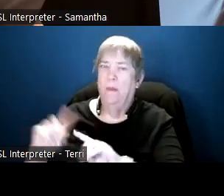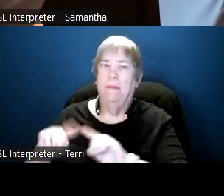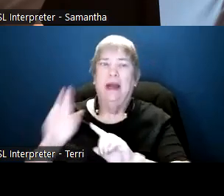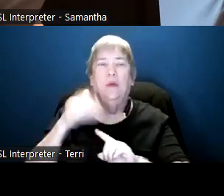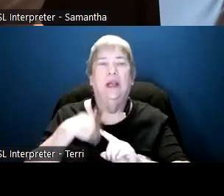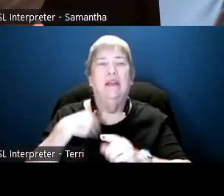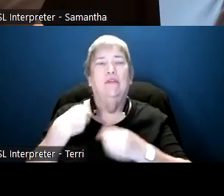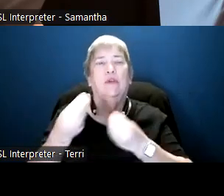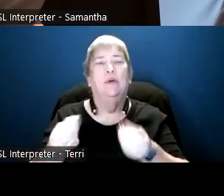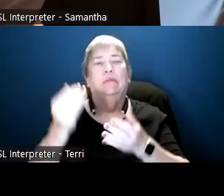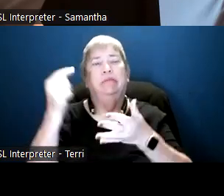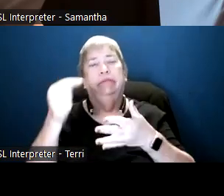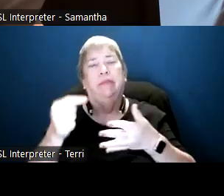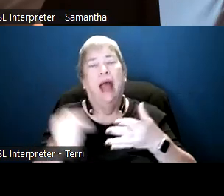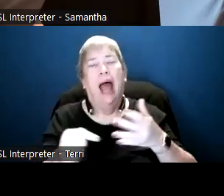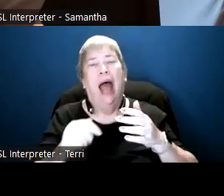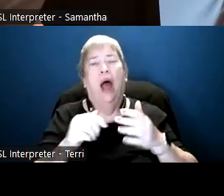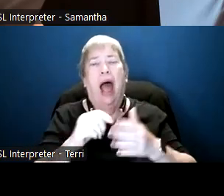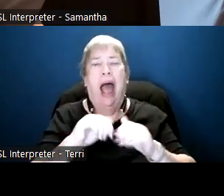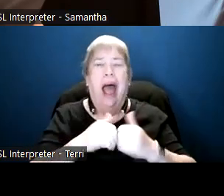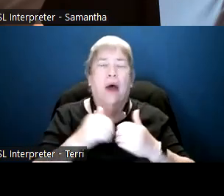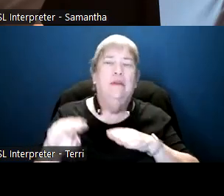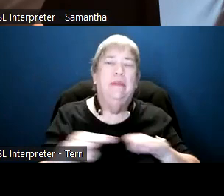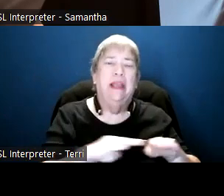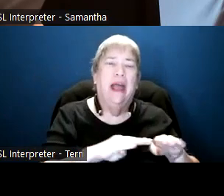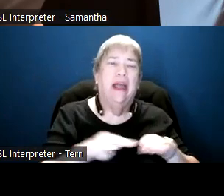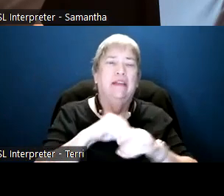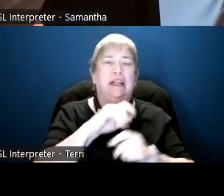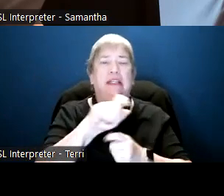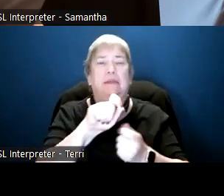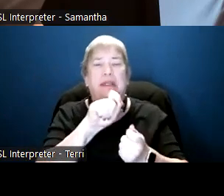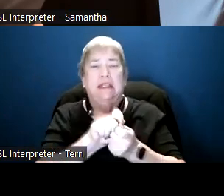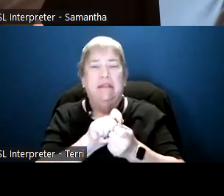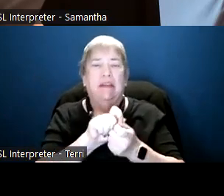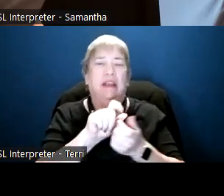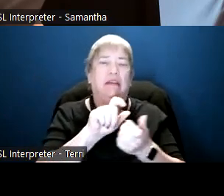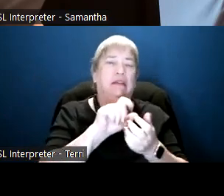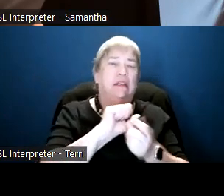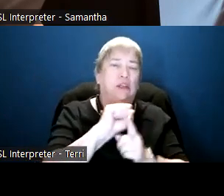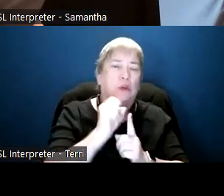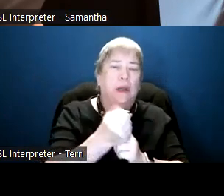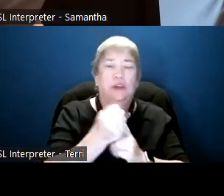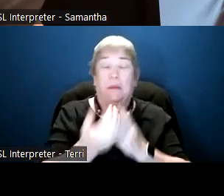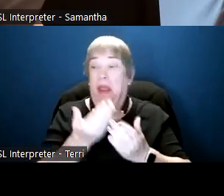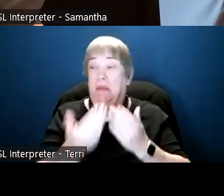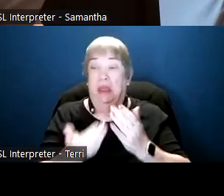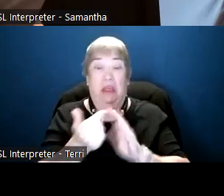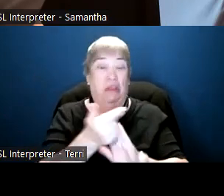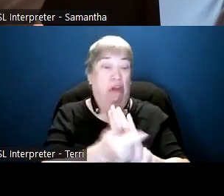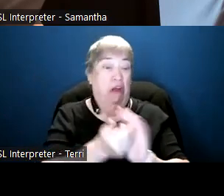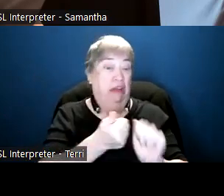the protocol or rules or laws may not be super clear. So I love to